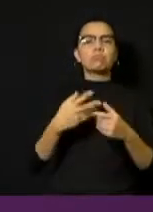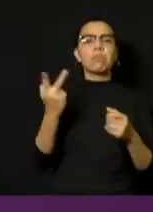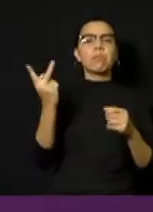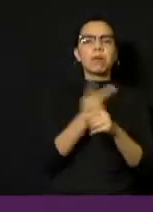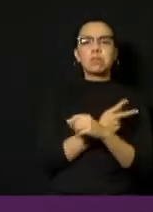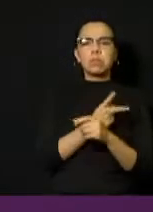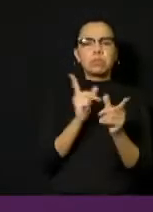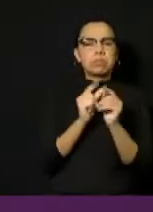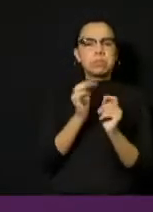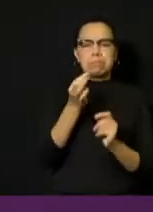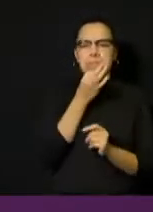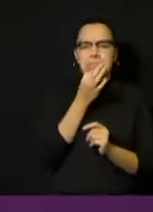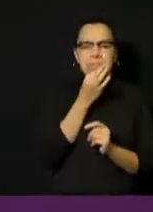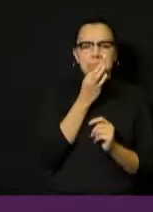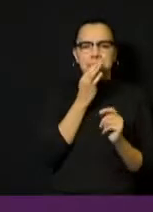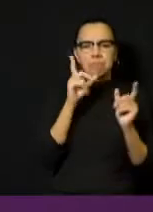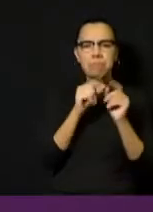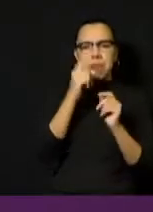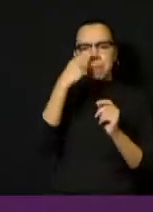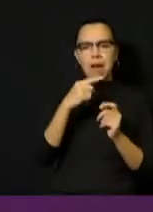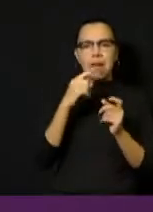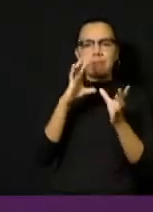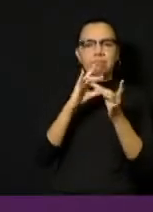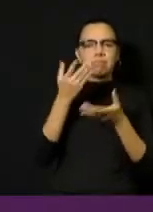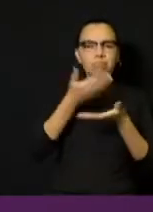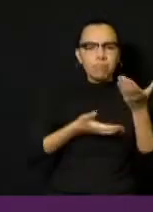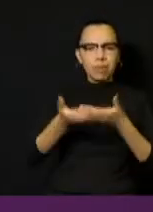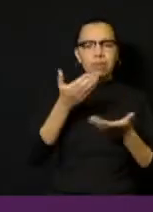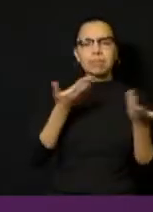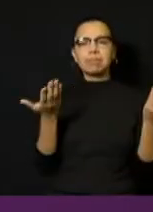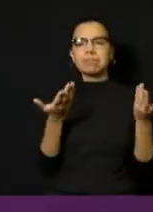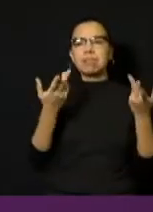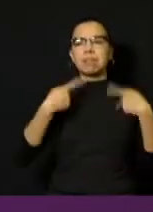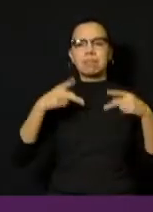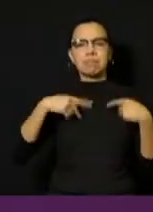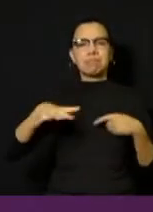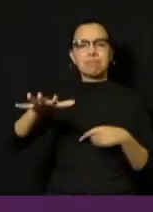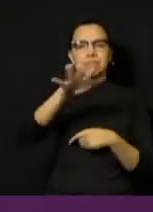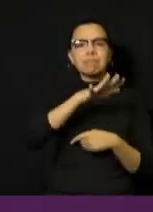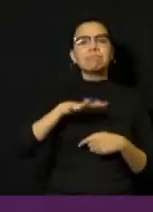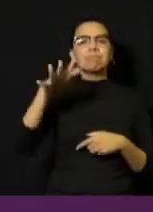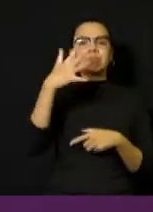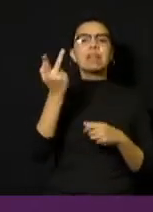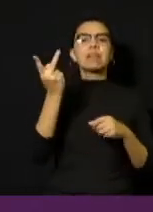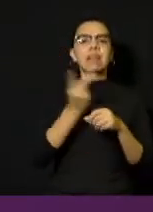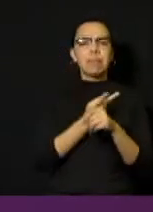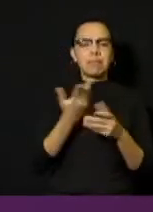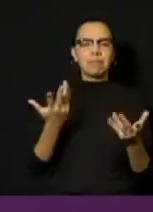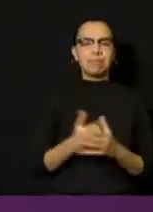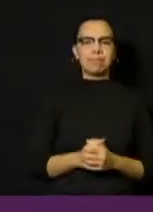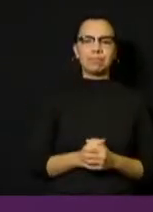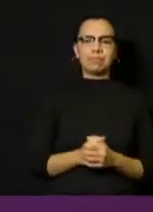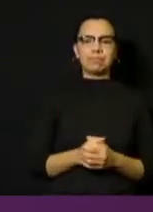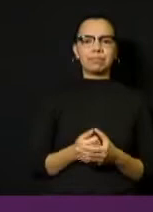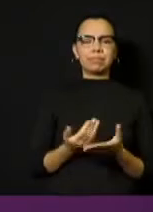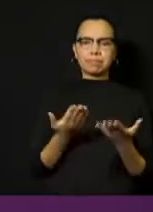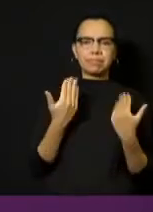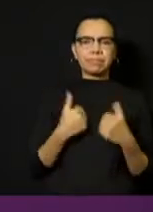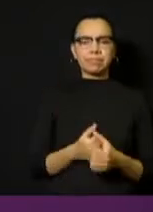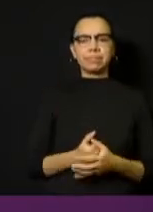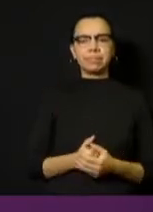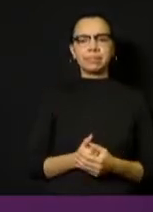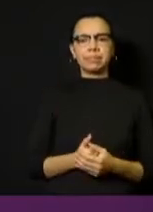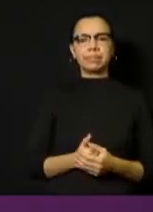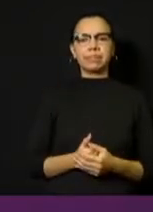to your family. You have a couple of minutes to share with the people what they may have.